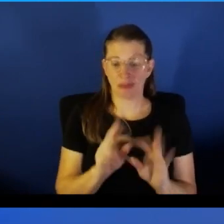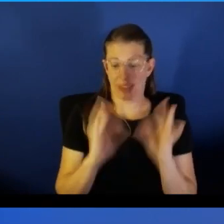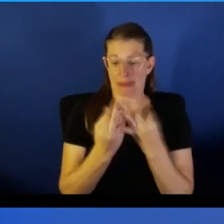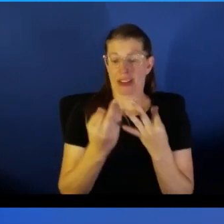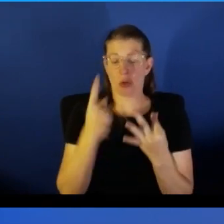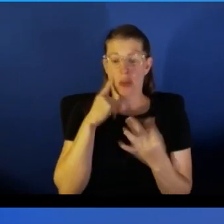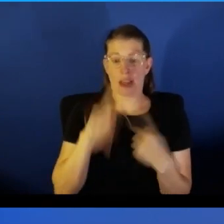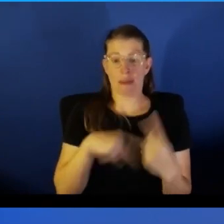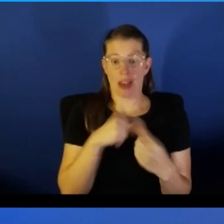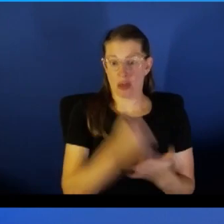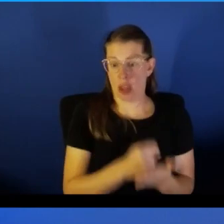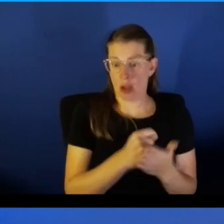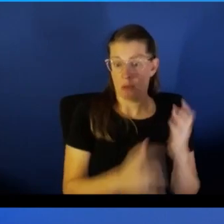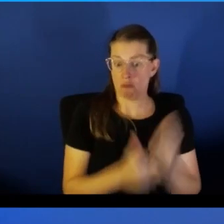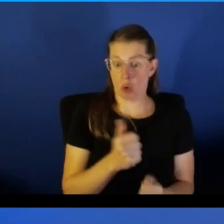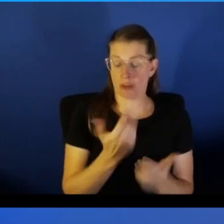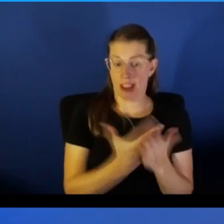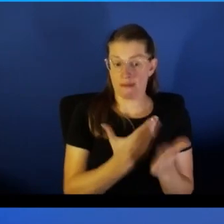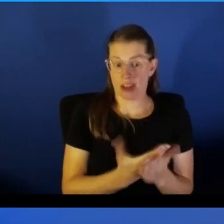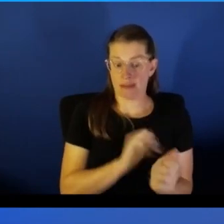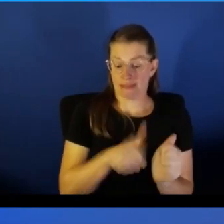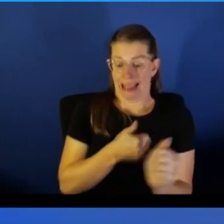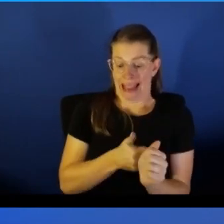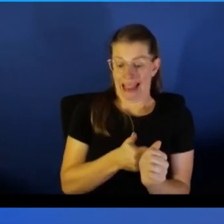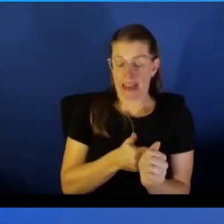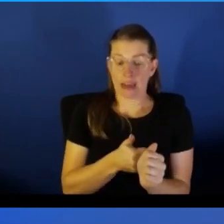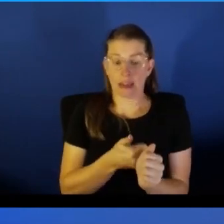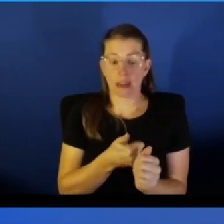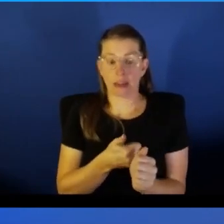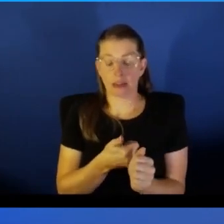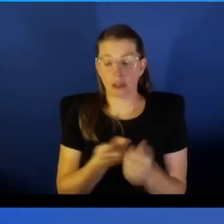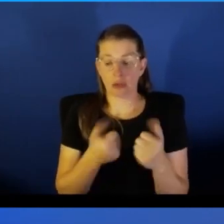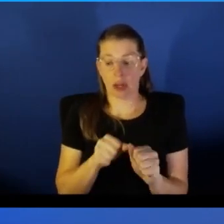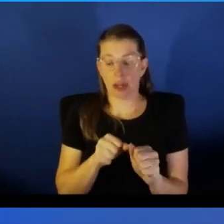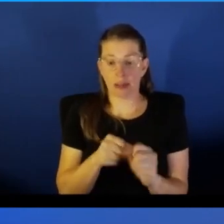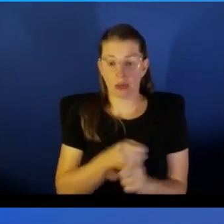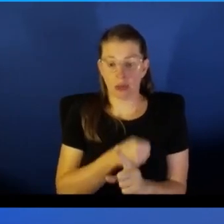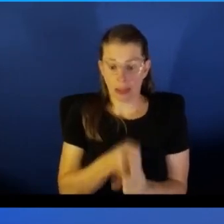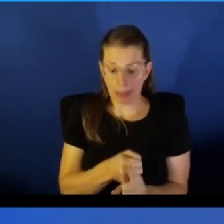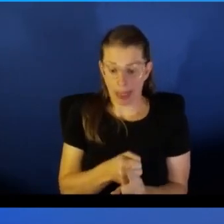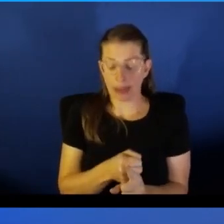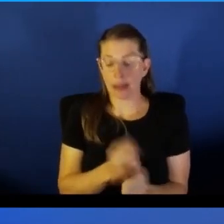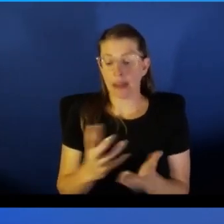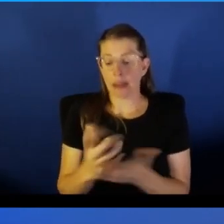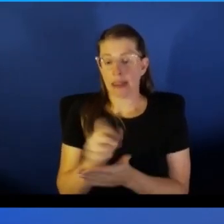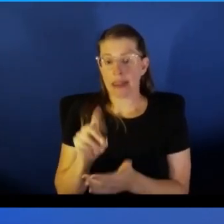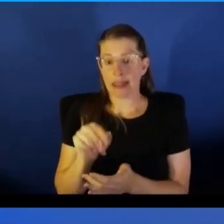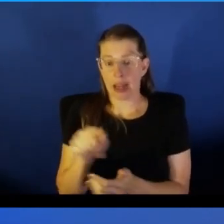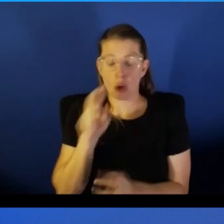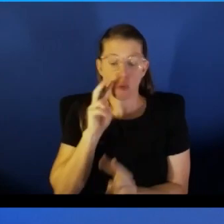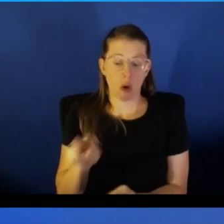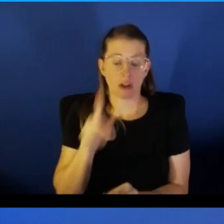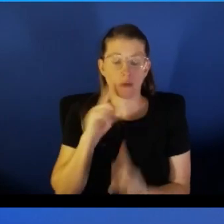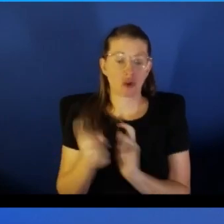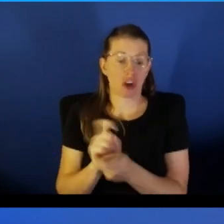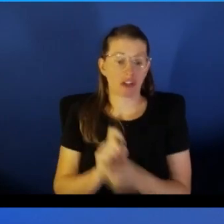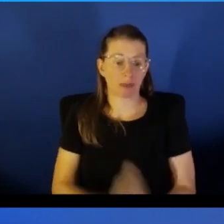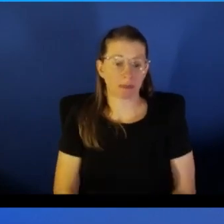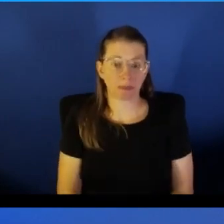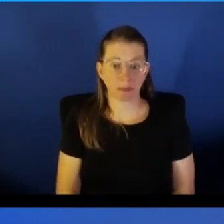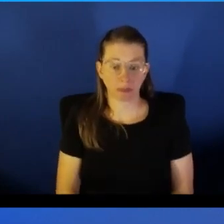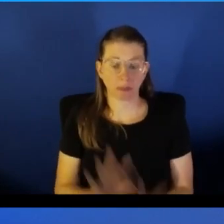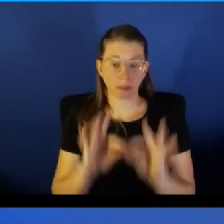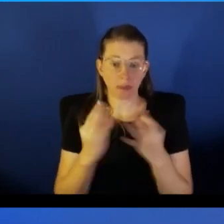therapy. What has the most evidence behind it? What are you trying to impact? Take data and watch for that change. And so families often